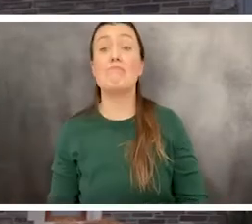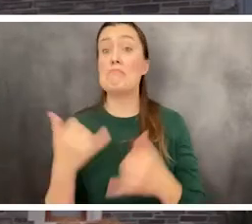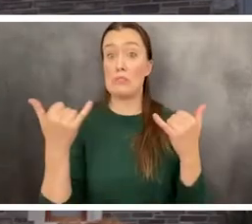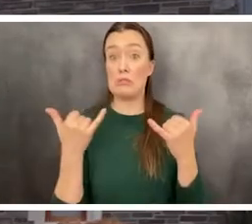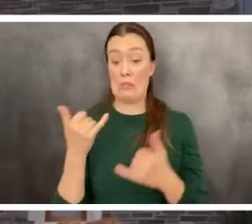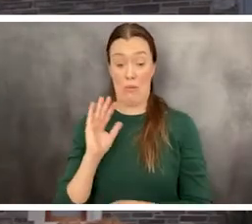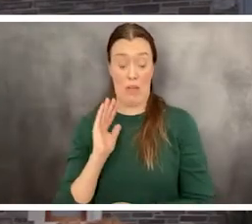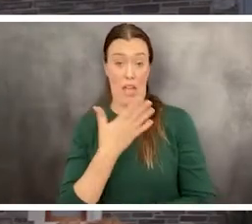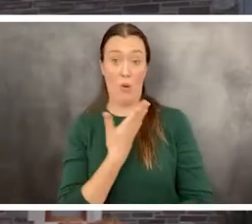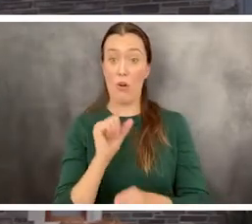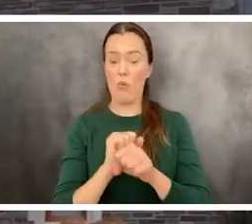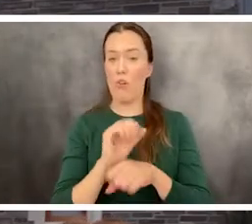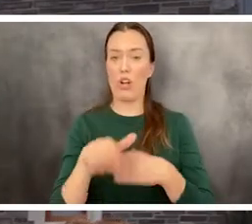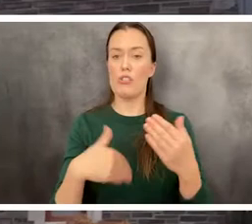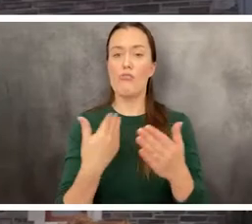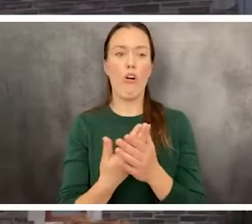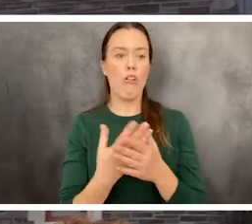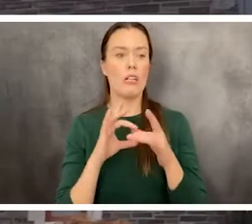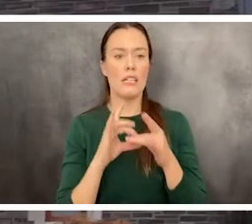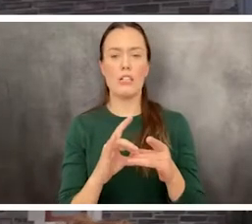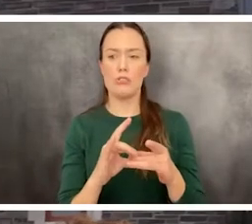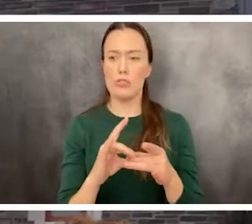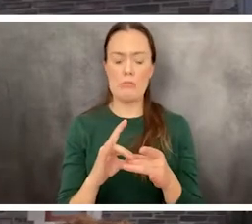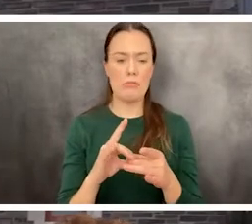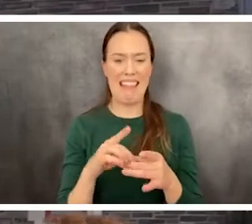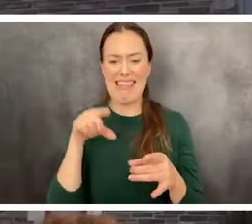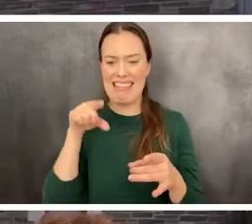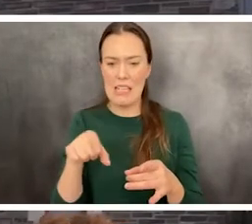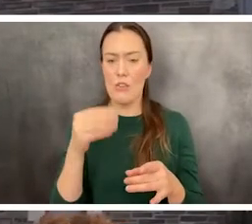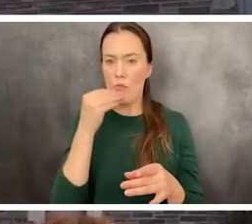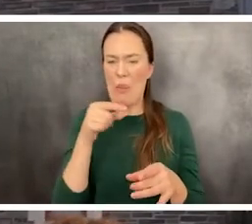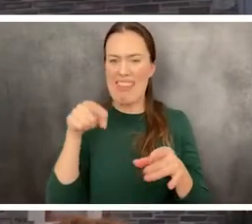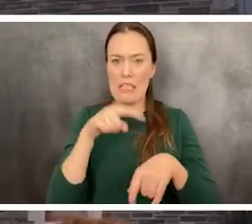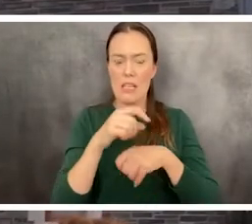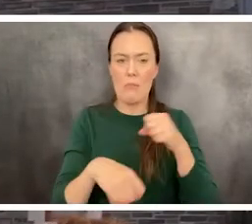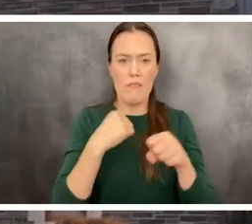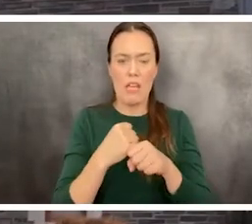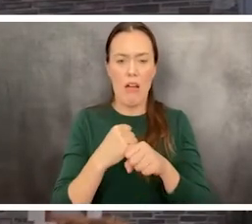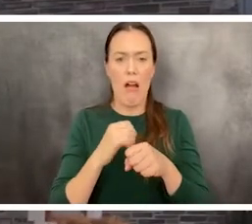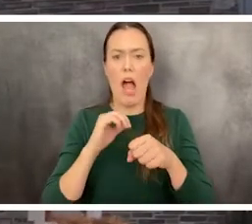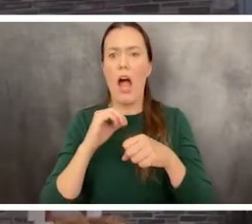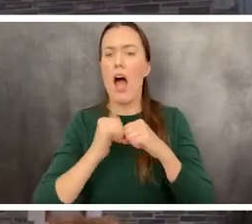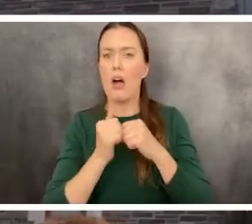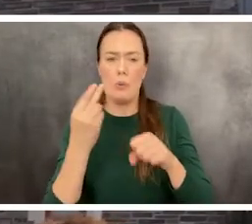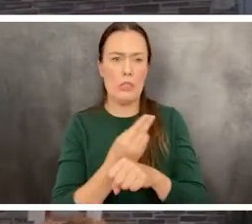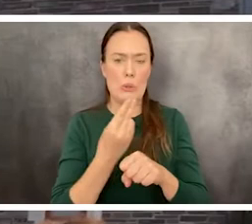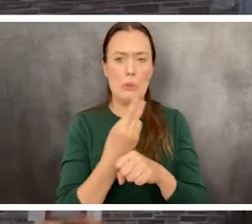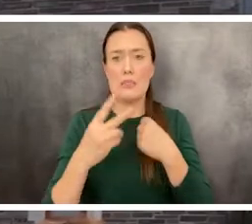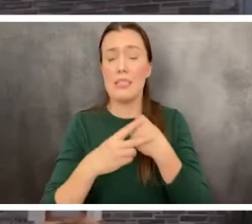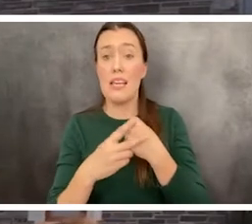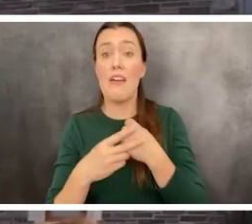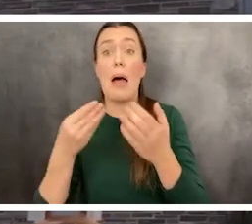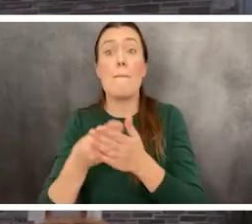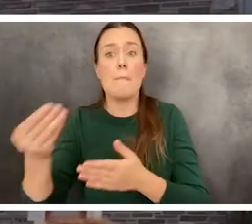now has to do, when we come up with a menu idea, it's like, how can we preserve the season? And it has to be as locally sourced